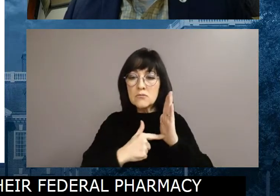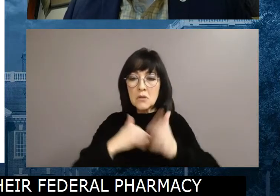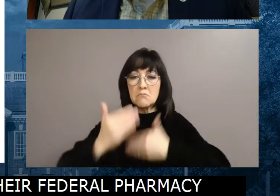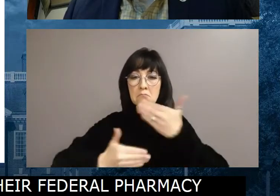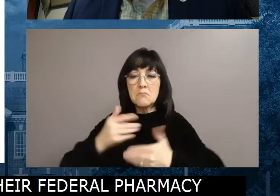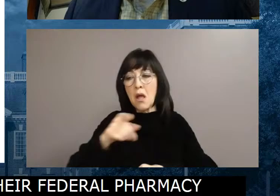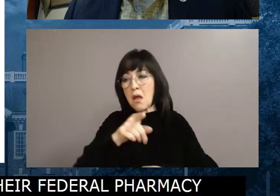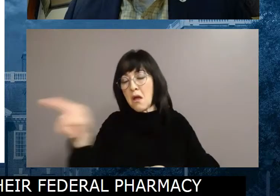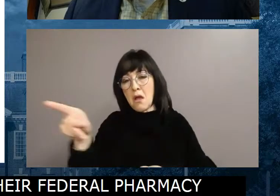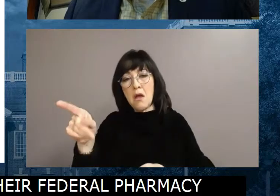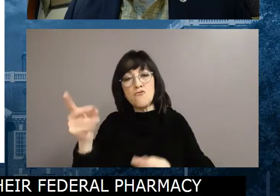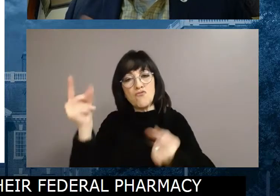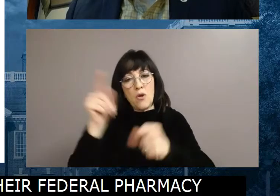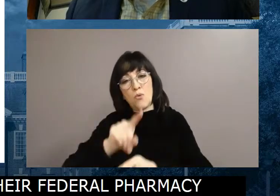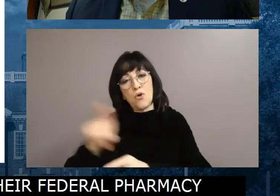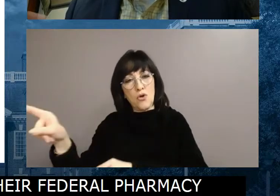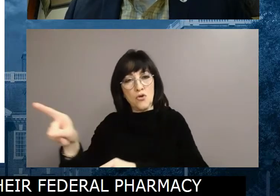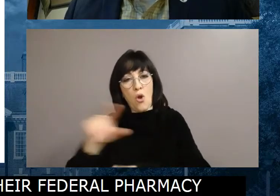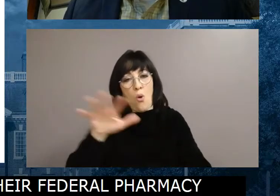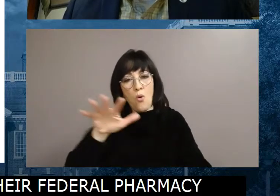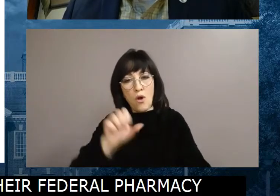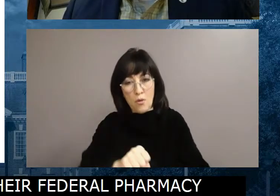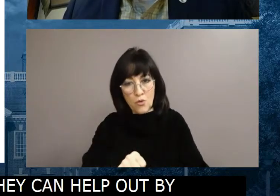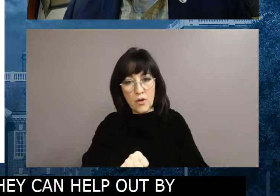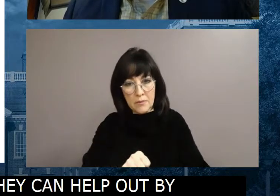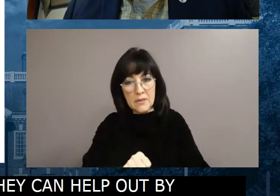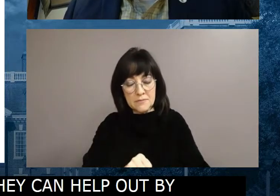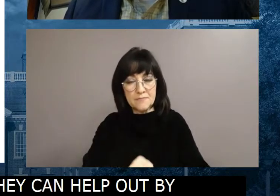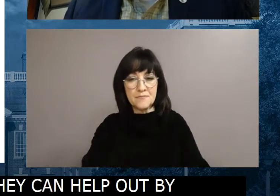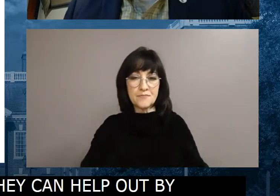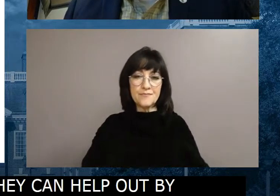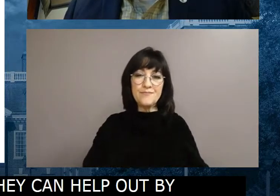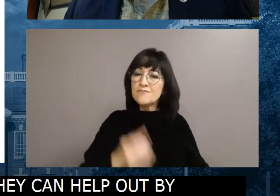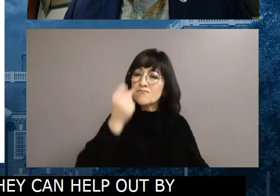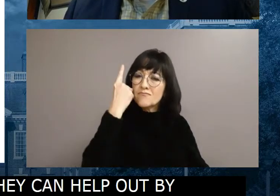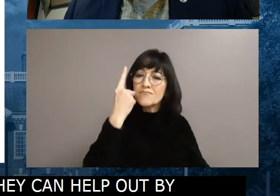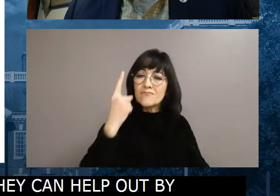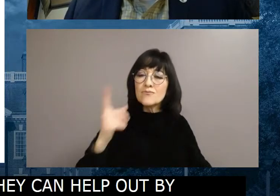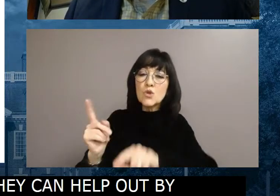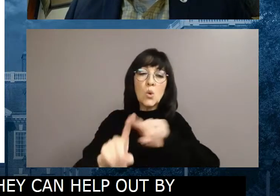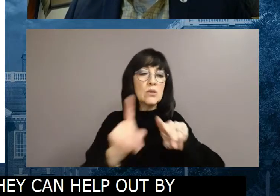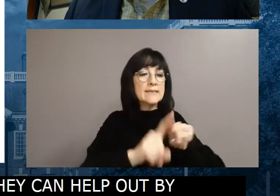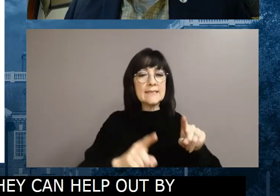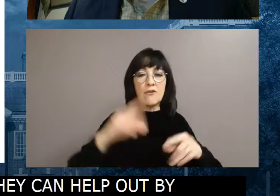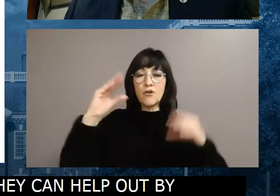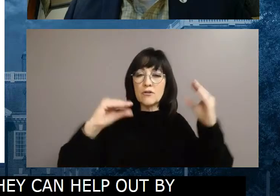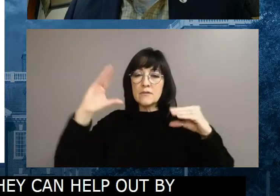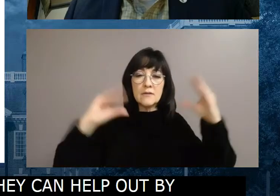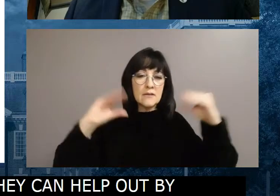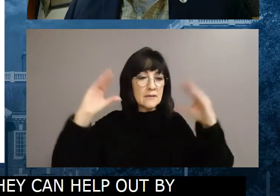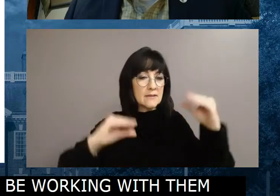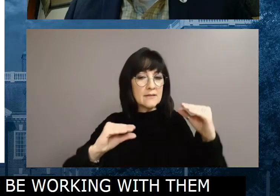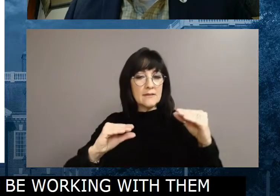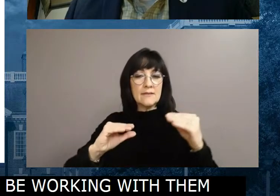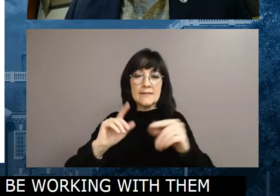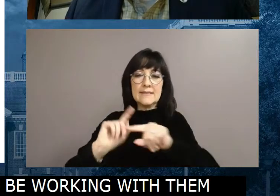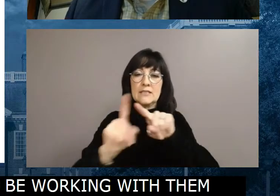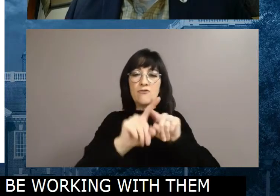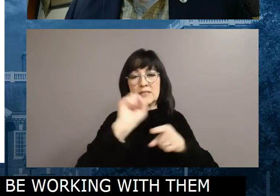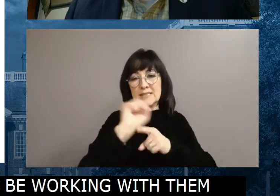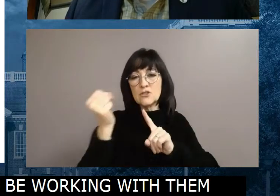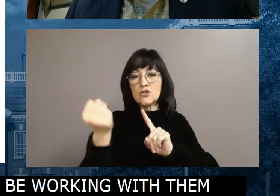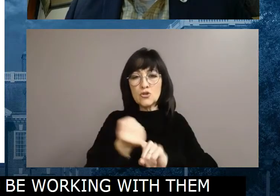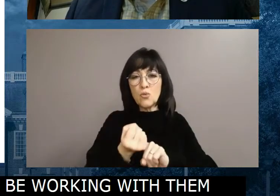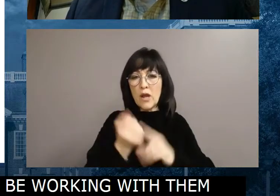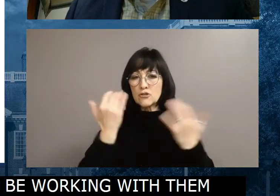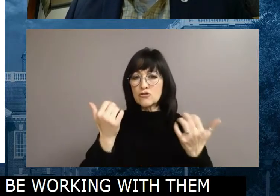up. And likewise with Rite Aid. Rite Aid saw a bump in their numbers, and they've been working with Dr. Pescatore and Lisa Henry's team to see where the greatest need